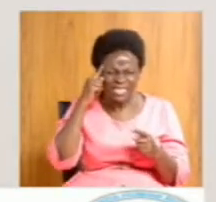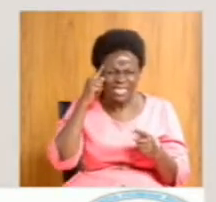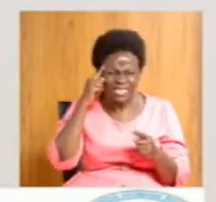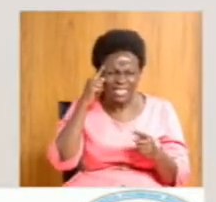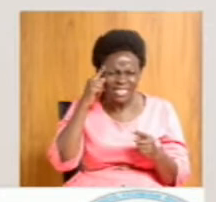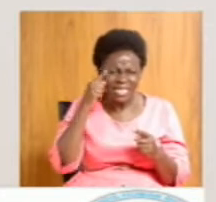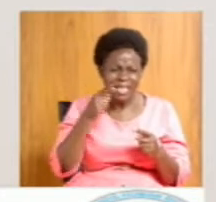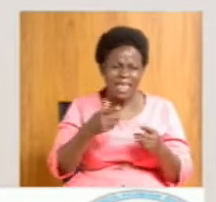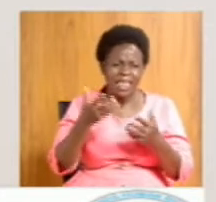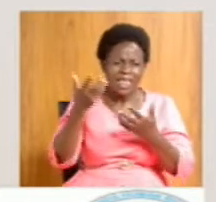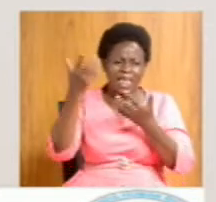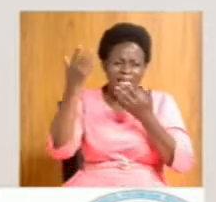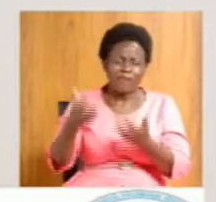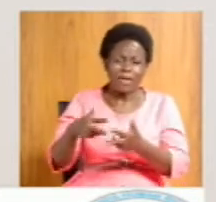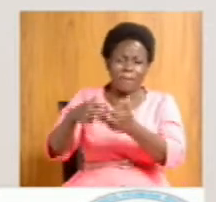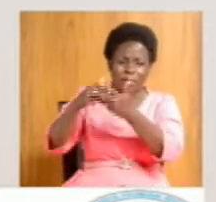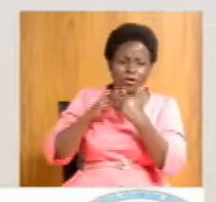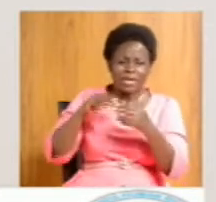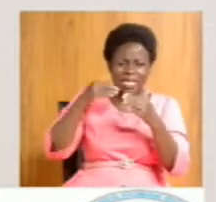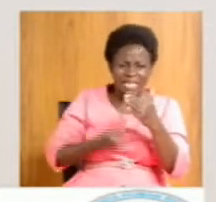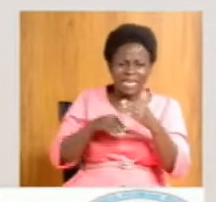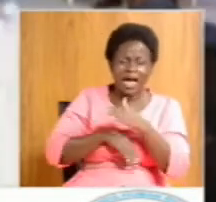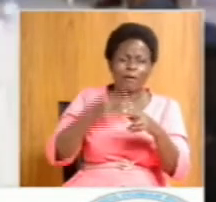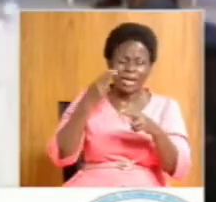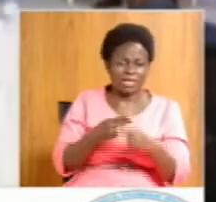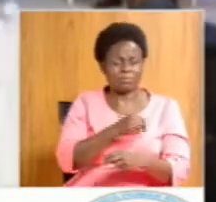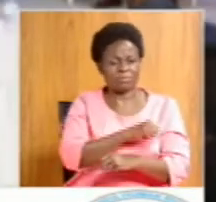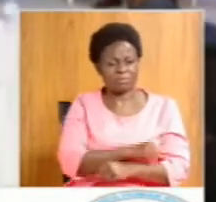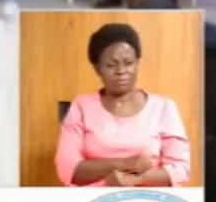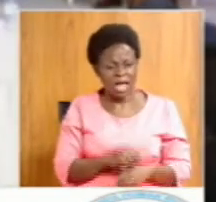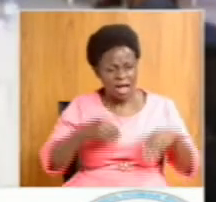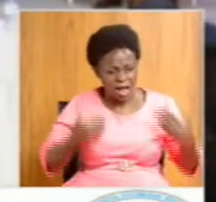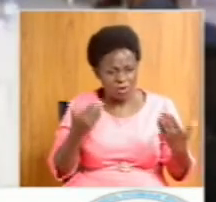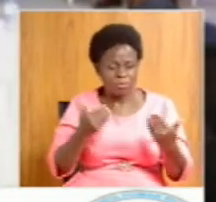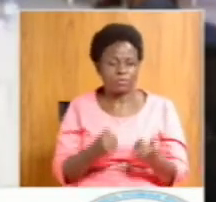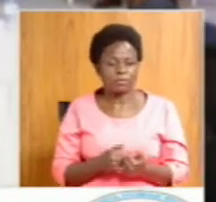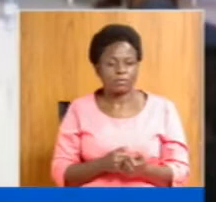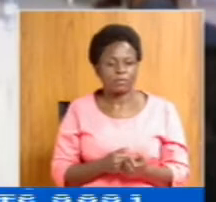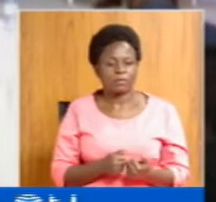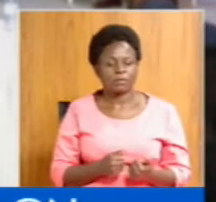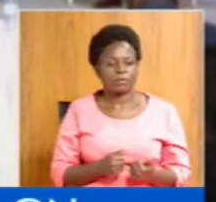they're heavily borrowing in our name but are they investing for us